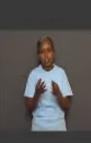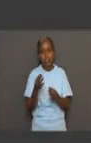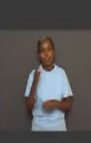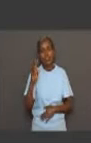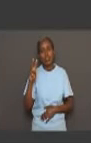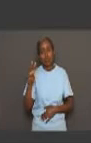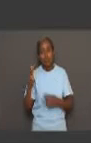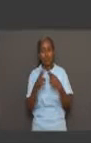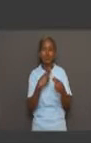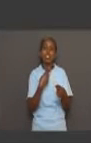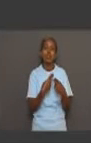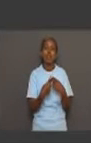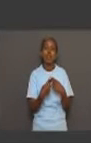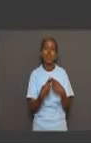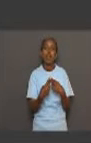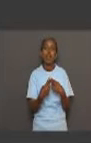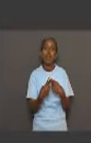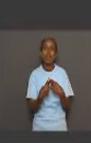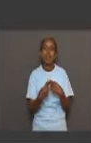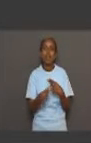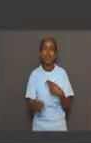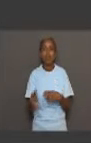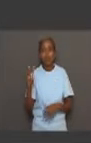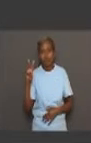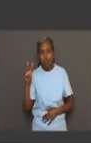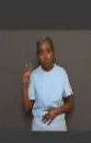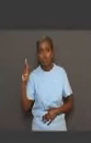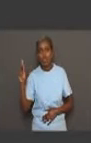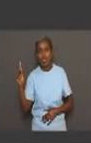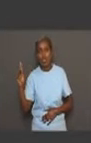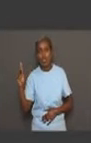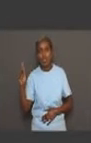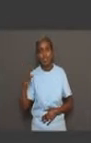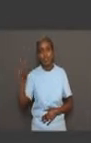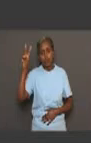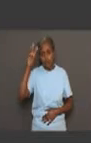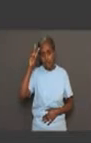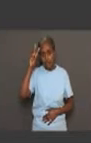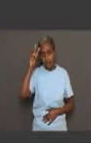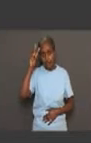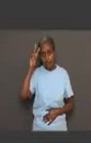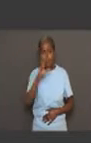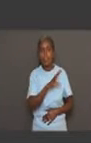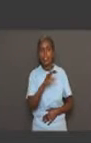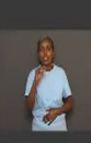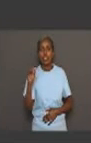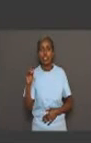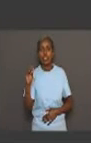2 multiplied by 2k squared